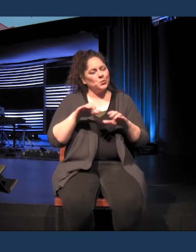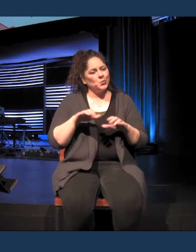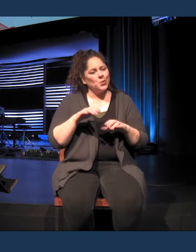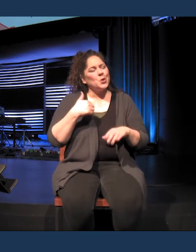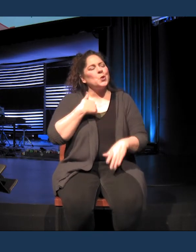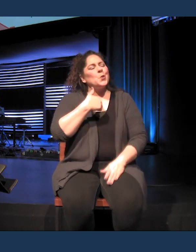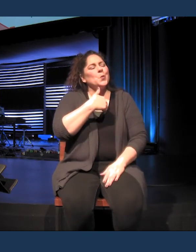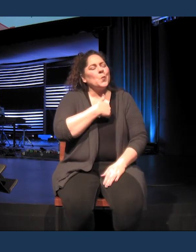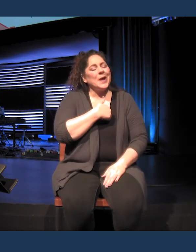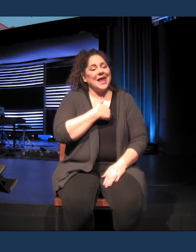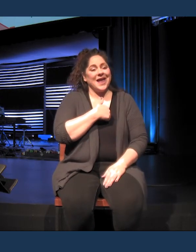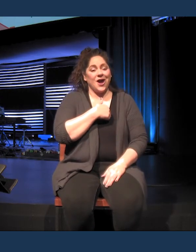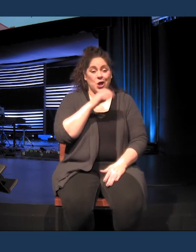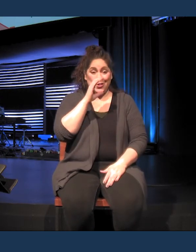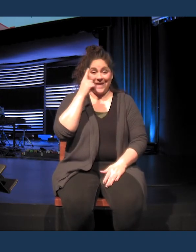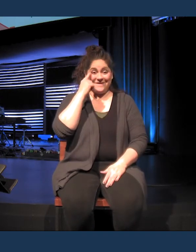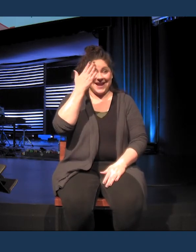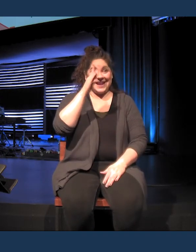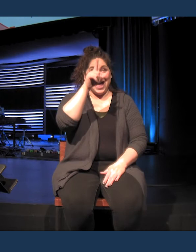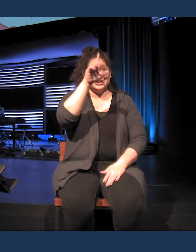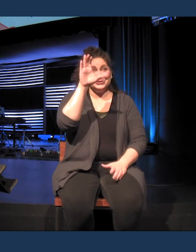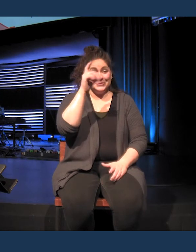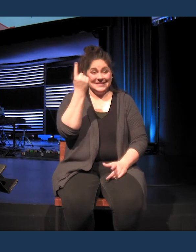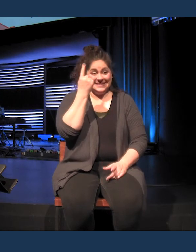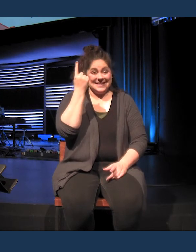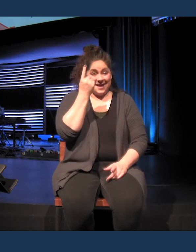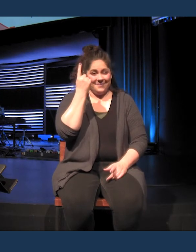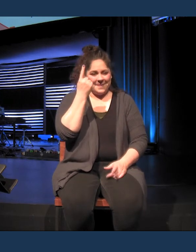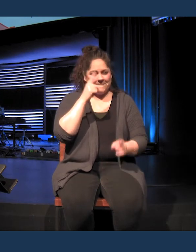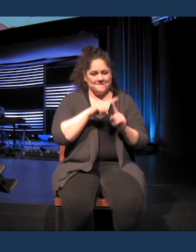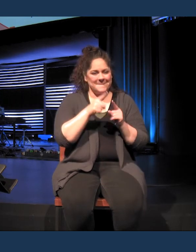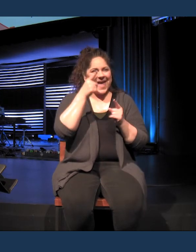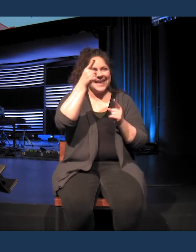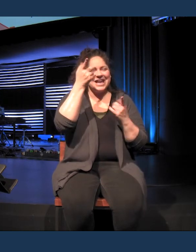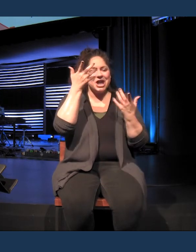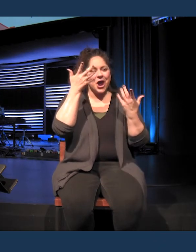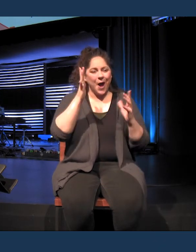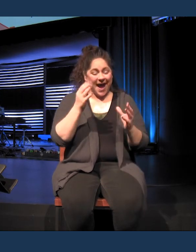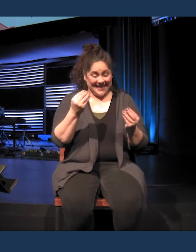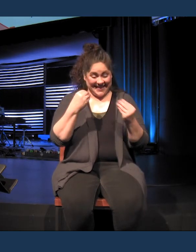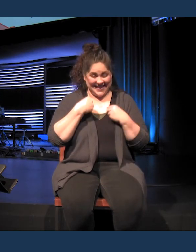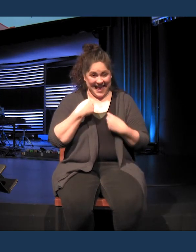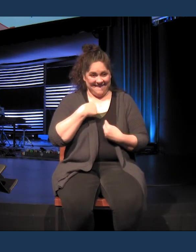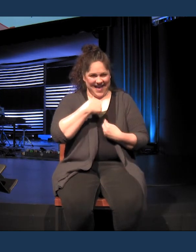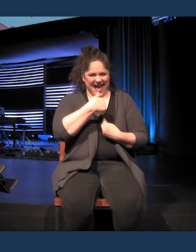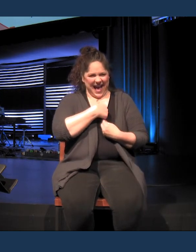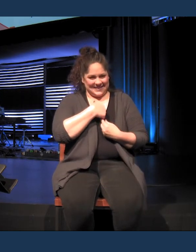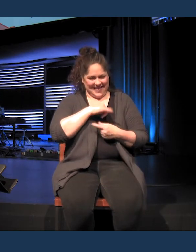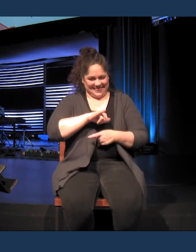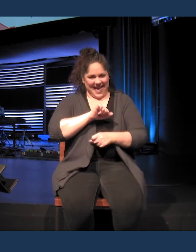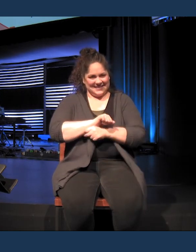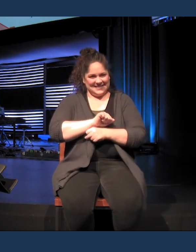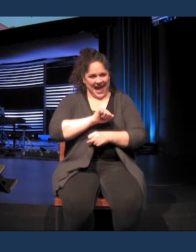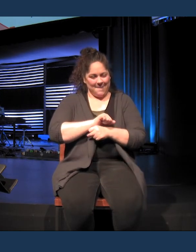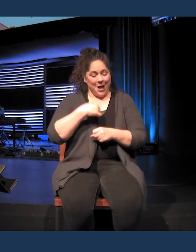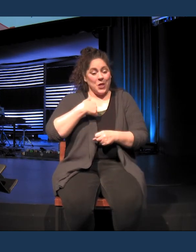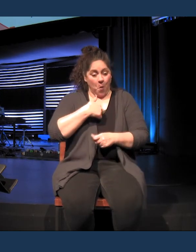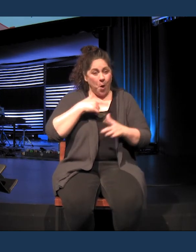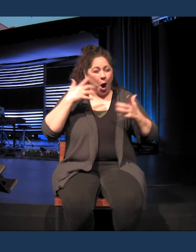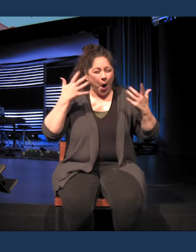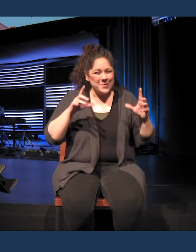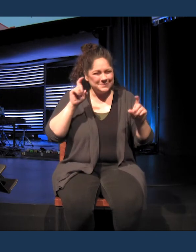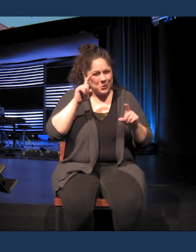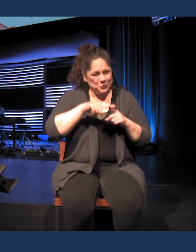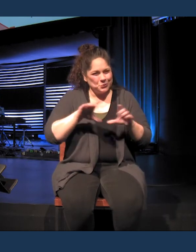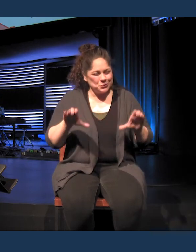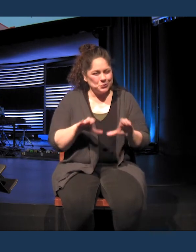We're looking for God to do something, and he's already giving us the assignment. So how do we